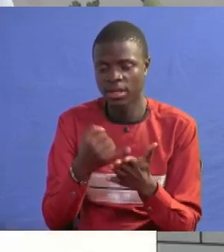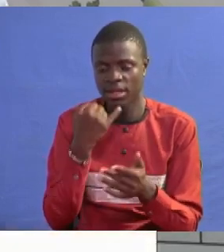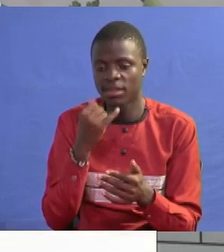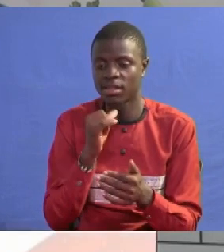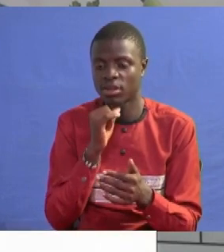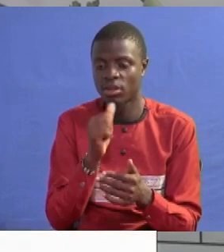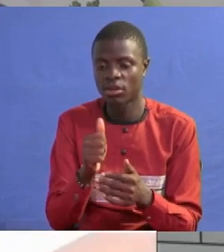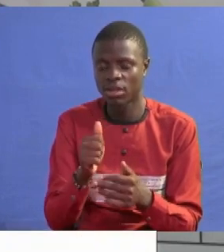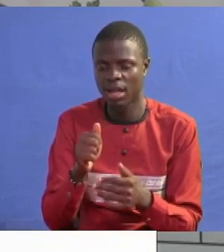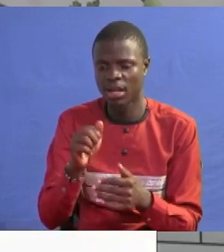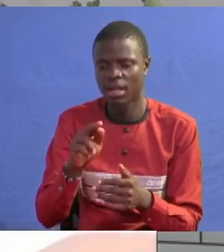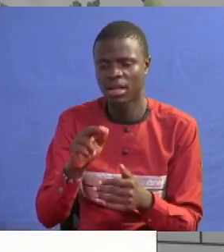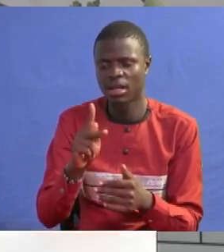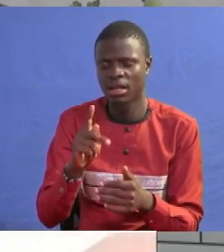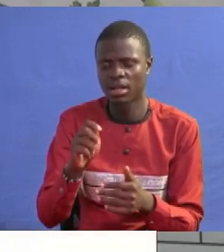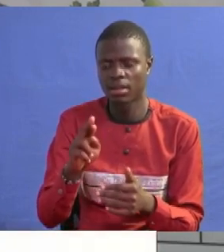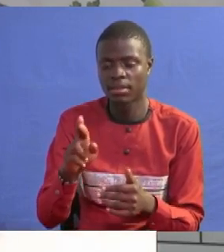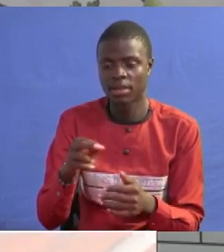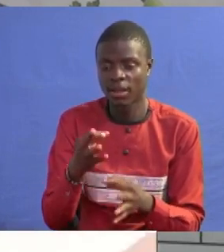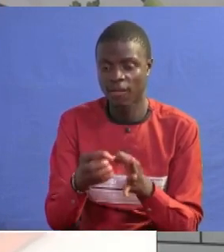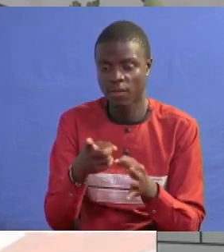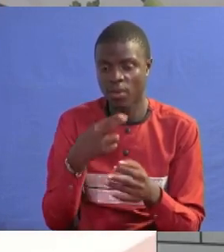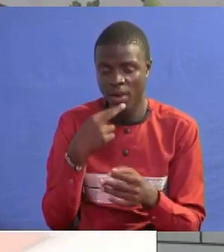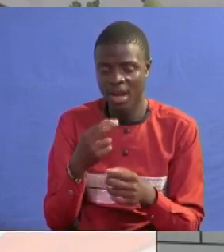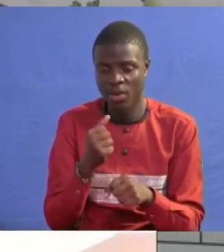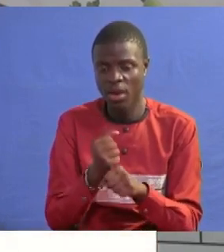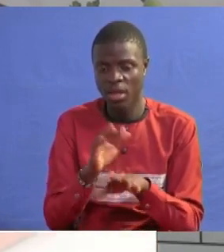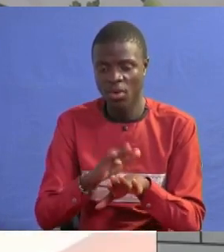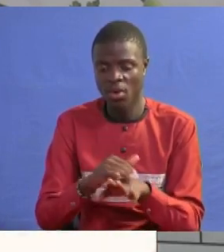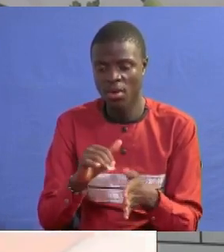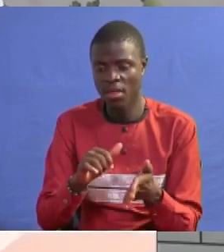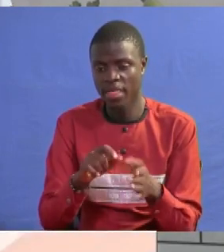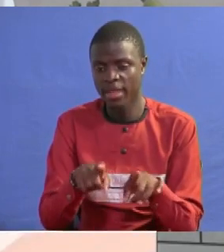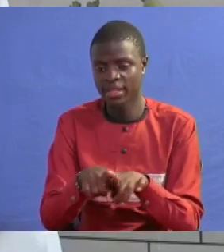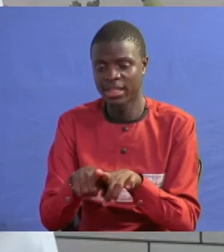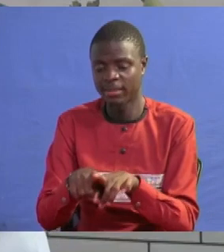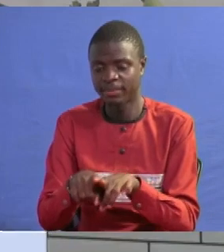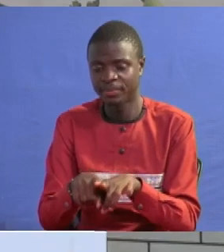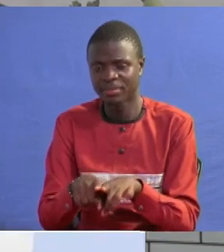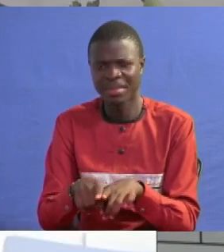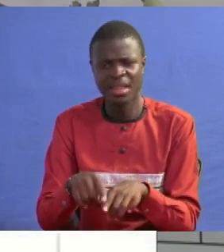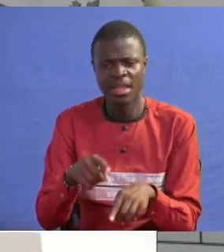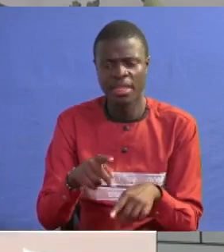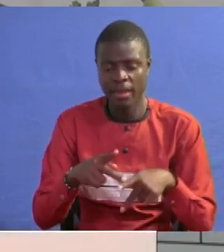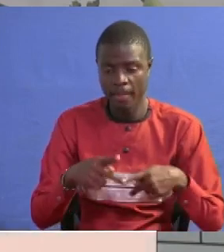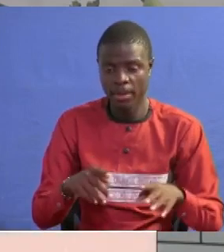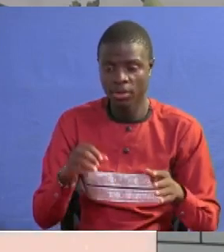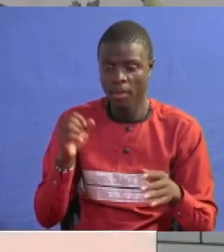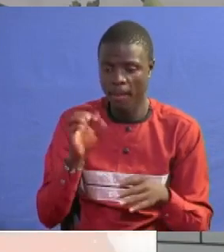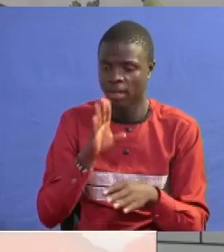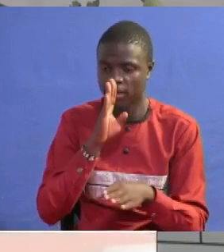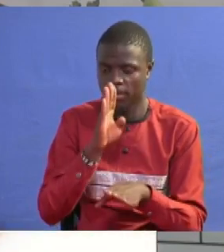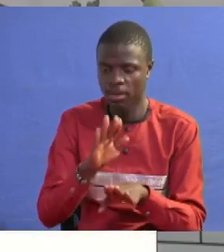it's not a ruptured cyst. If now you are dealing with a ruptured cyst, a gynecologist of course has to be on board. If